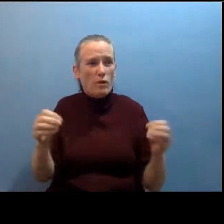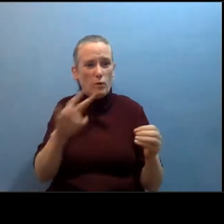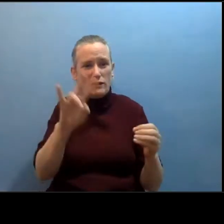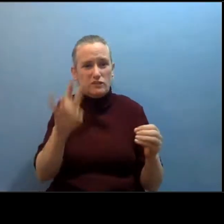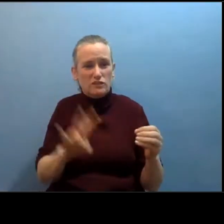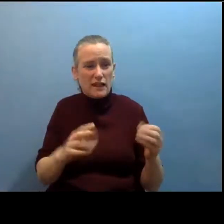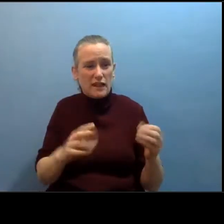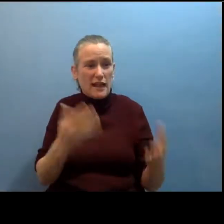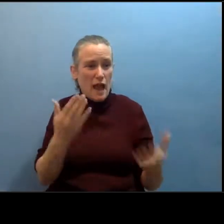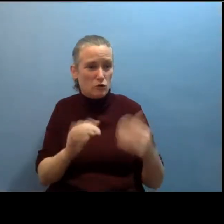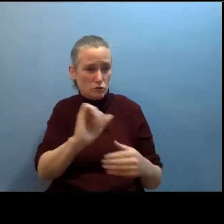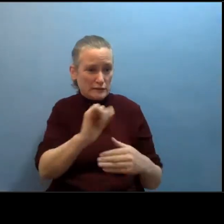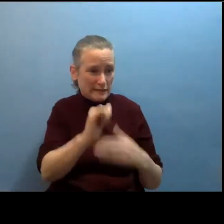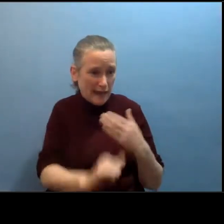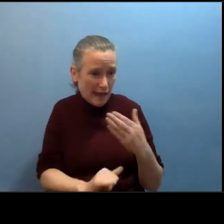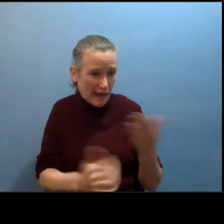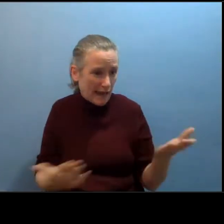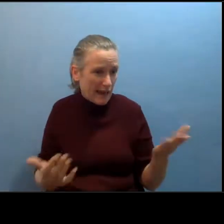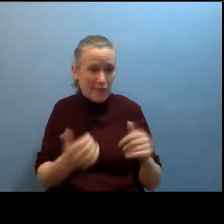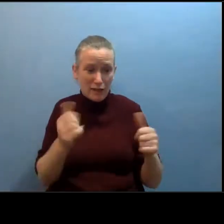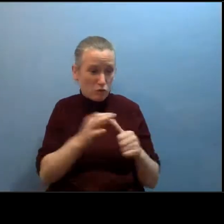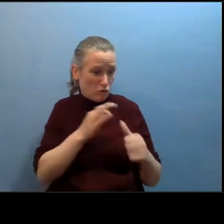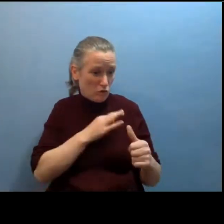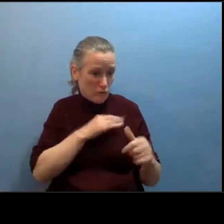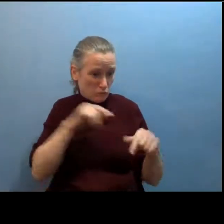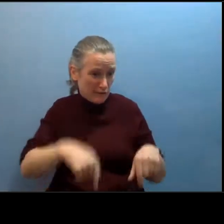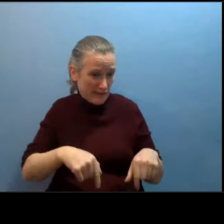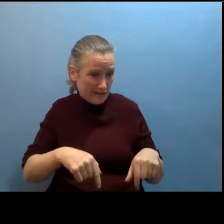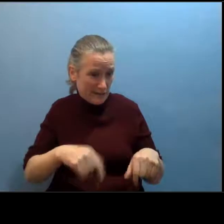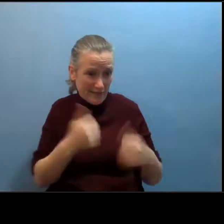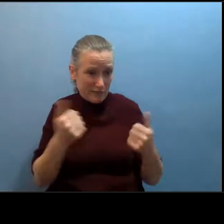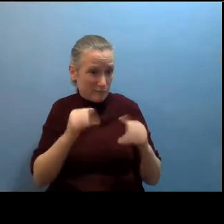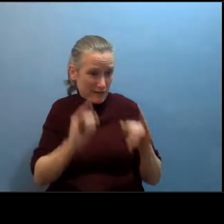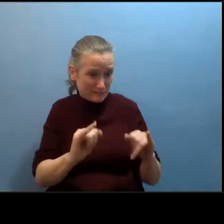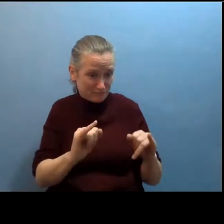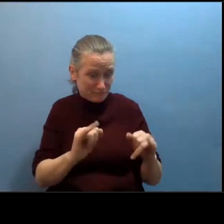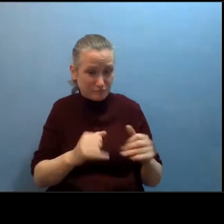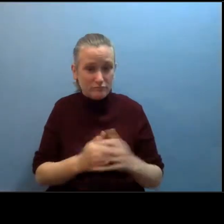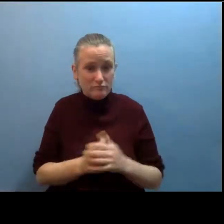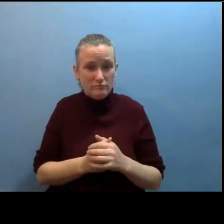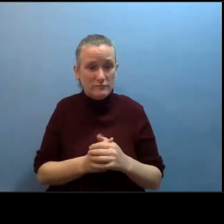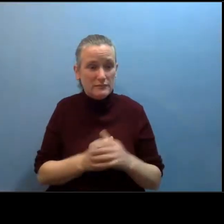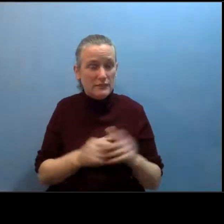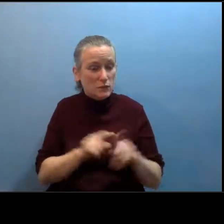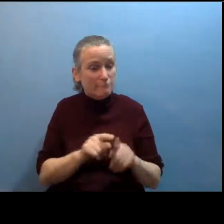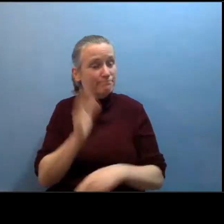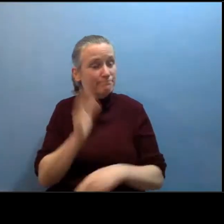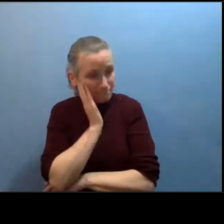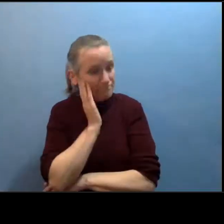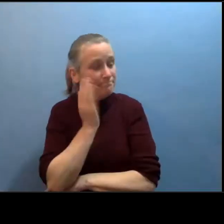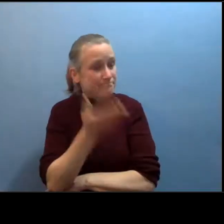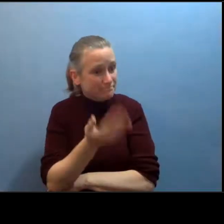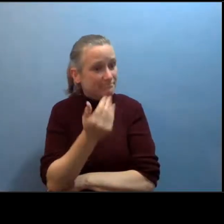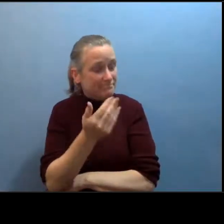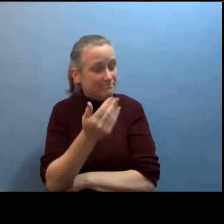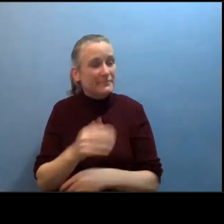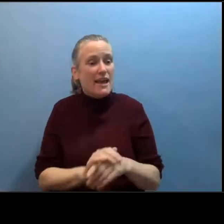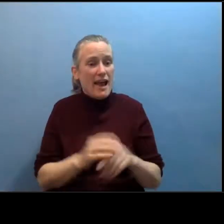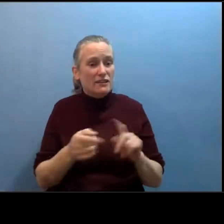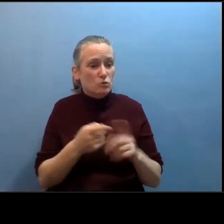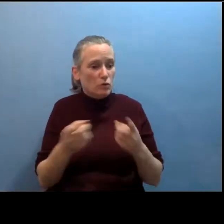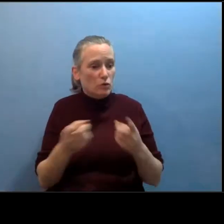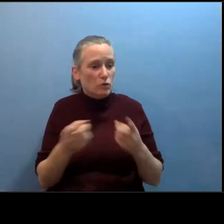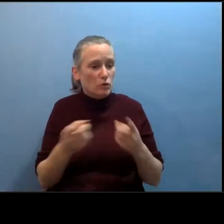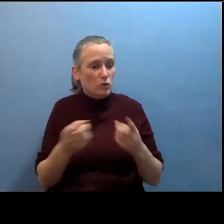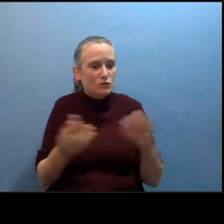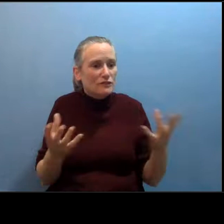is going, anything good about the day, anything bad about the day, listening and doing things together, and just